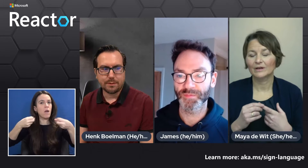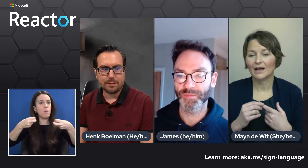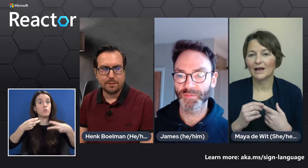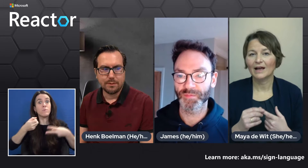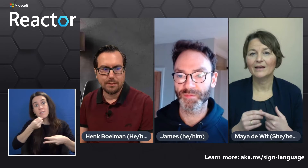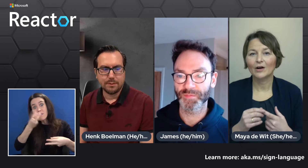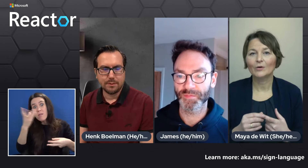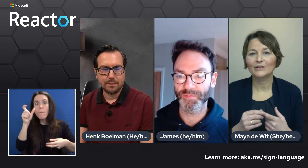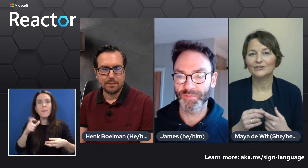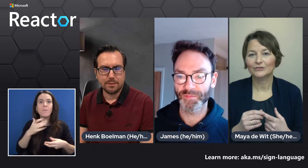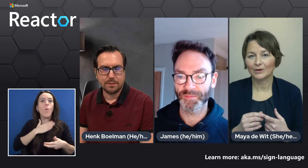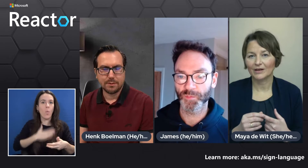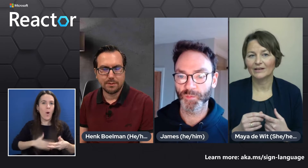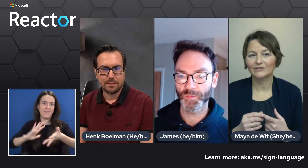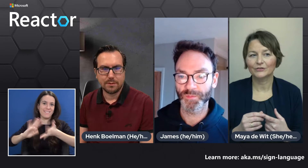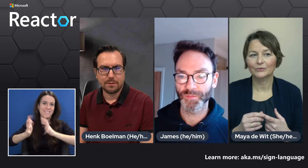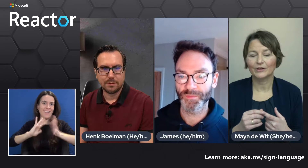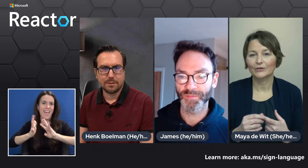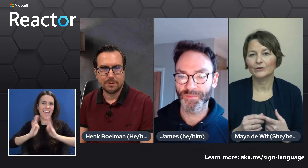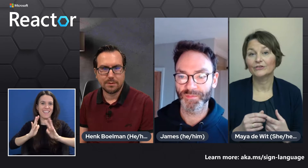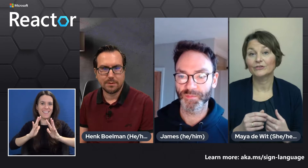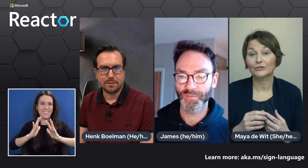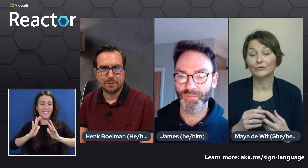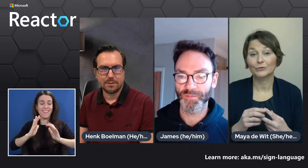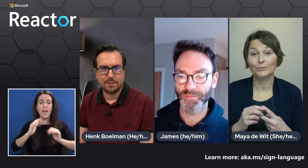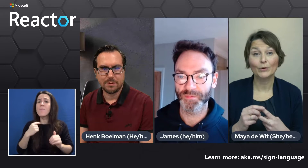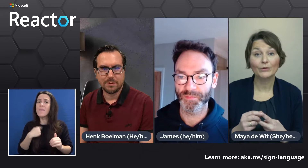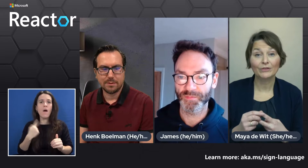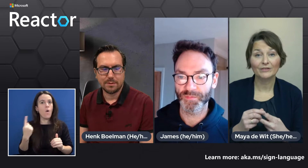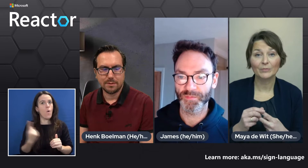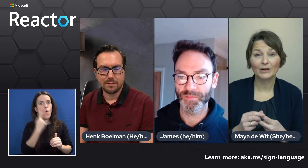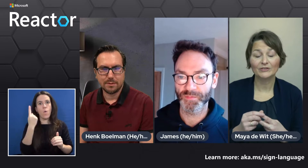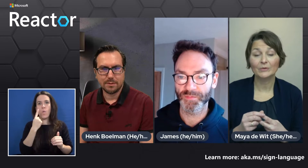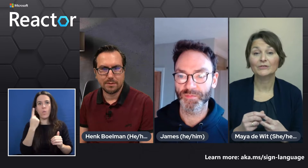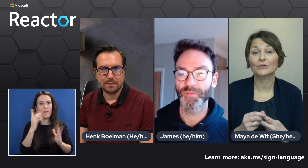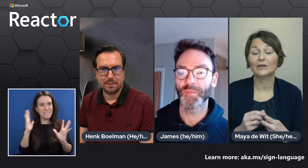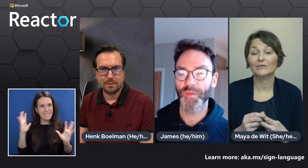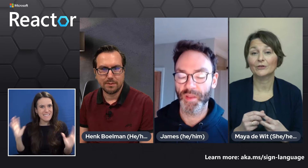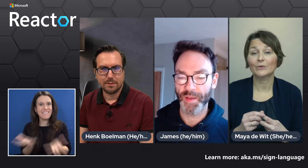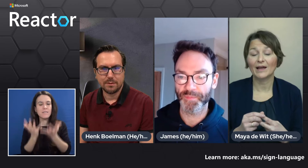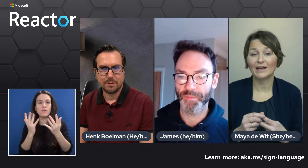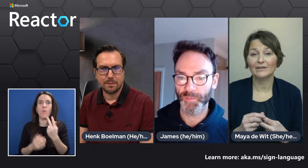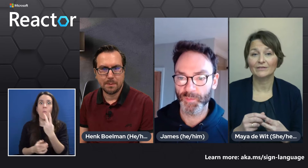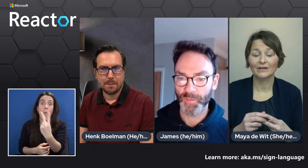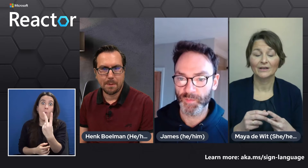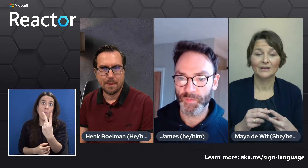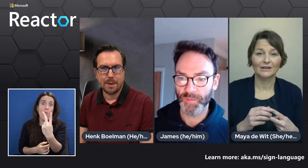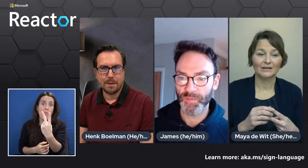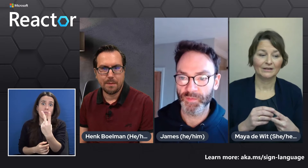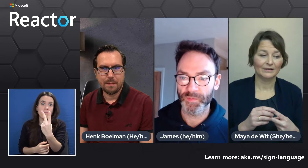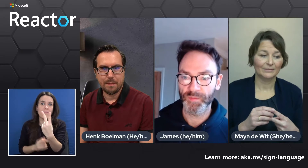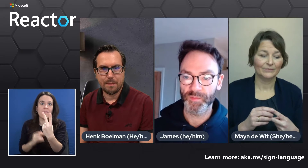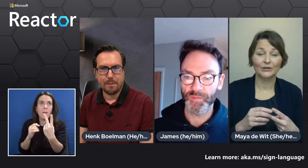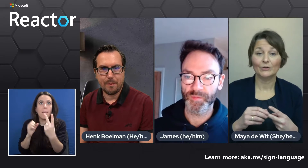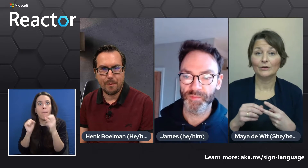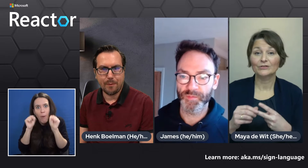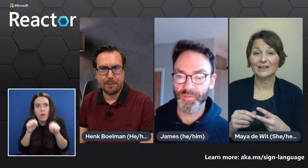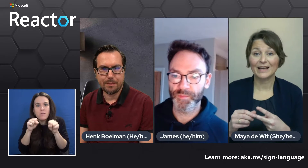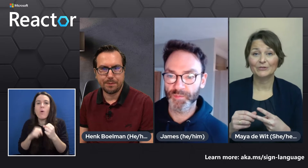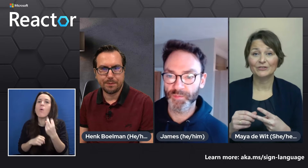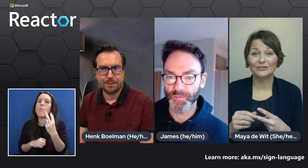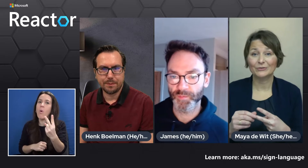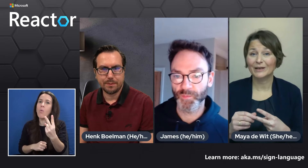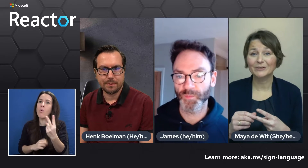So I always try to encourage to do both if possible. So if you have